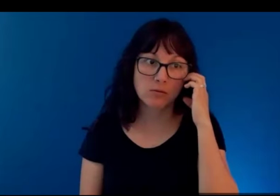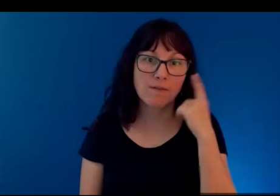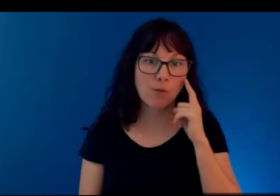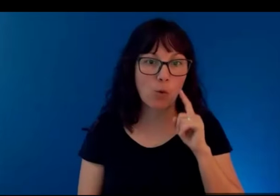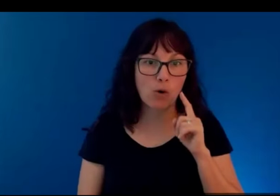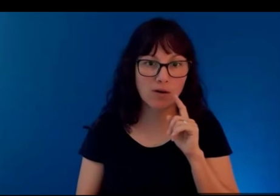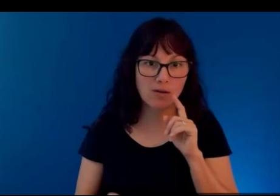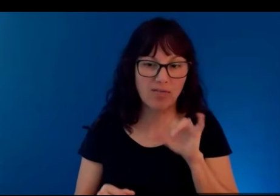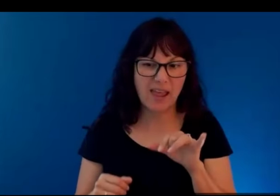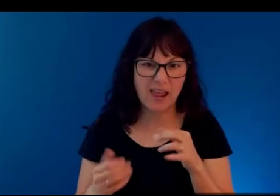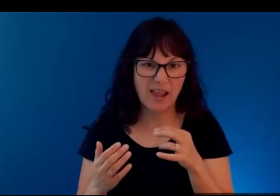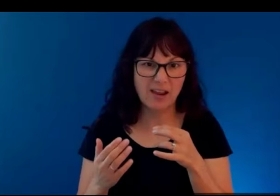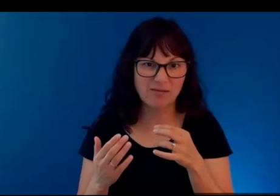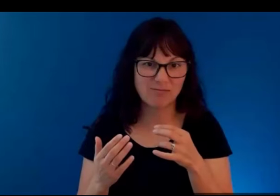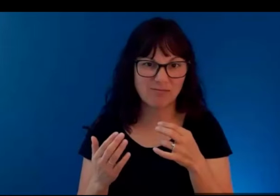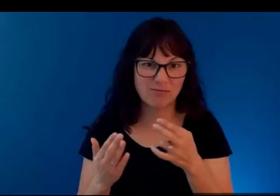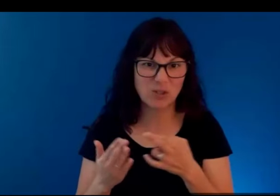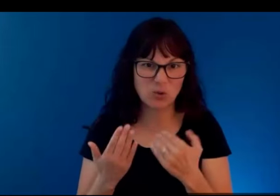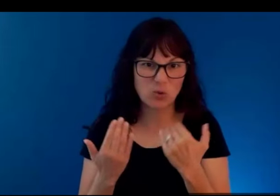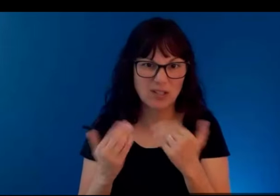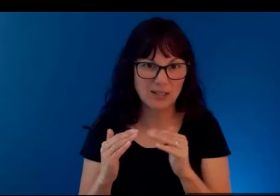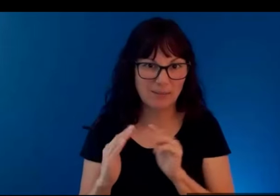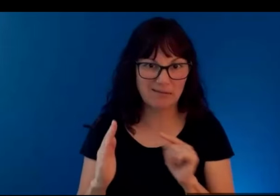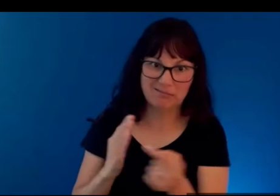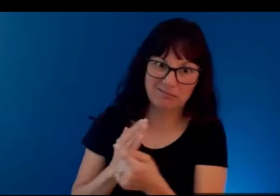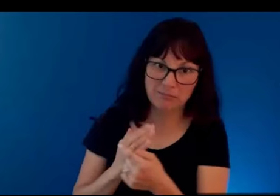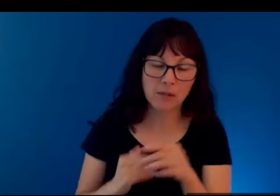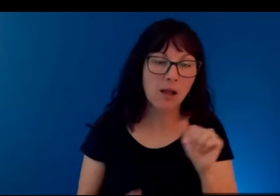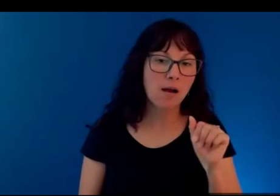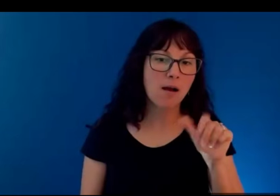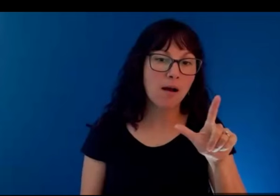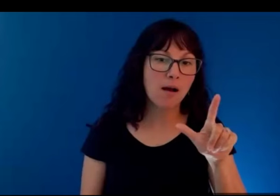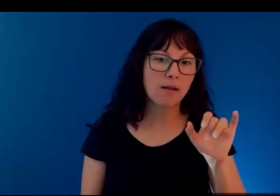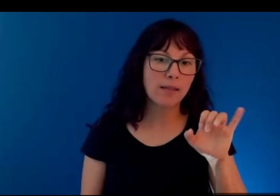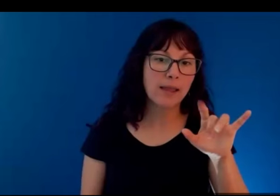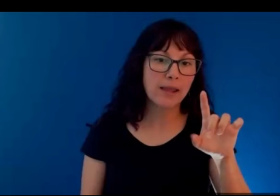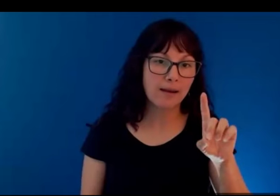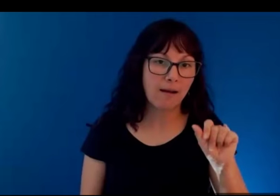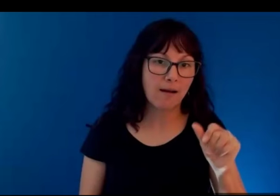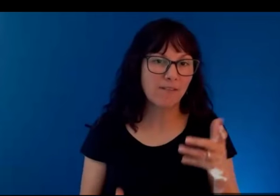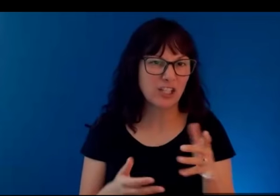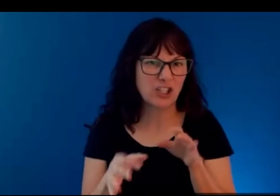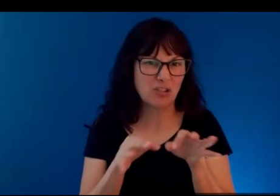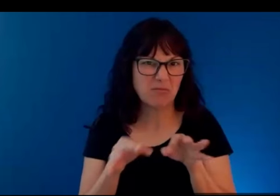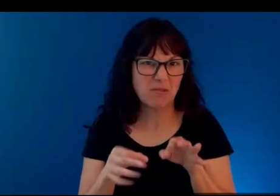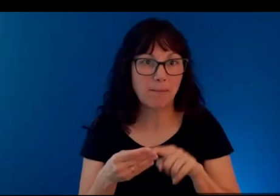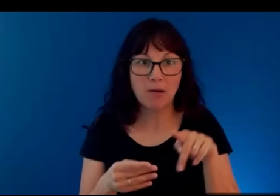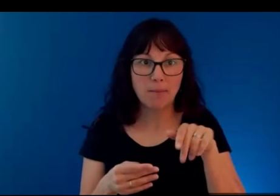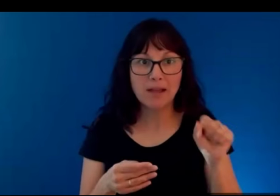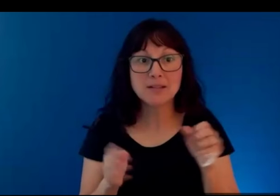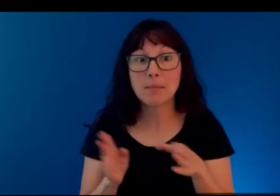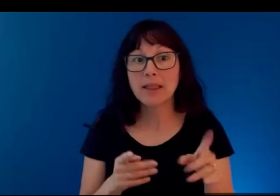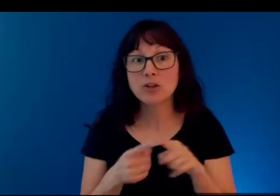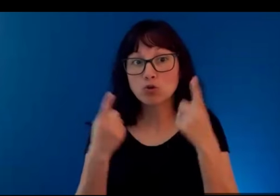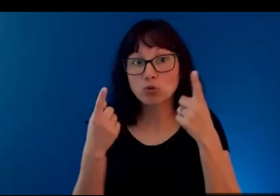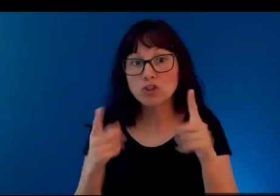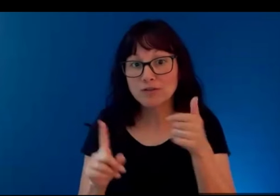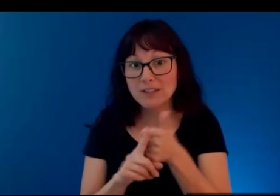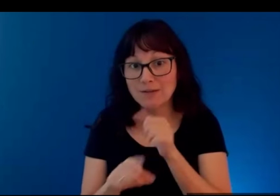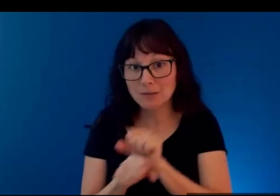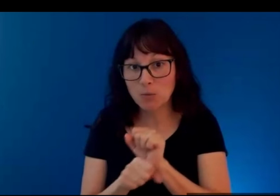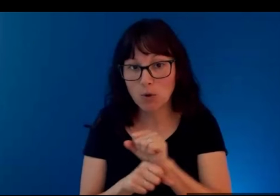this resource limit issue. Now, Aleda already told you about the Plan to Achieve Self-Support or